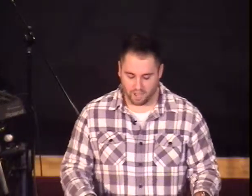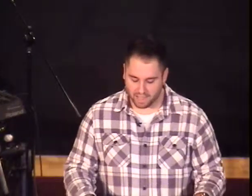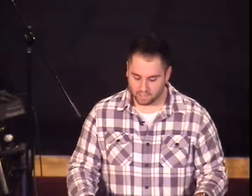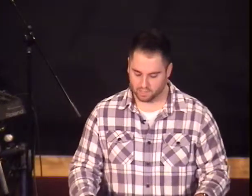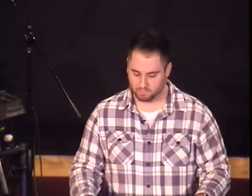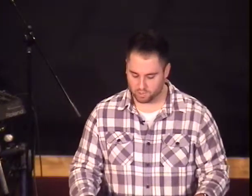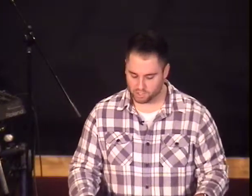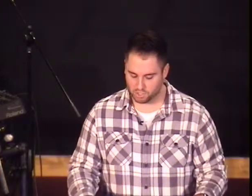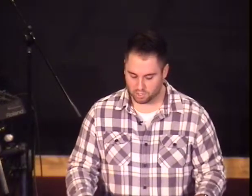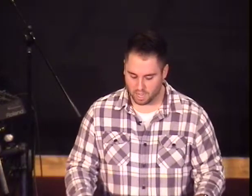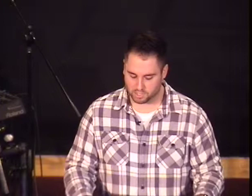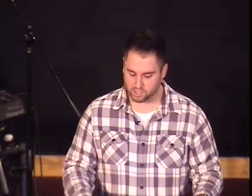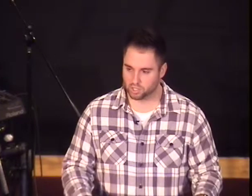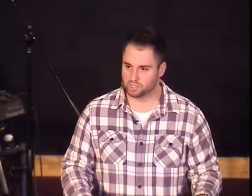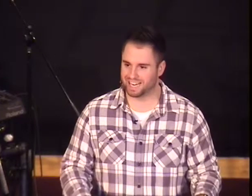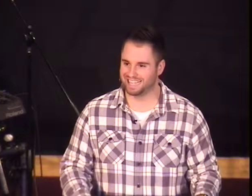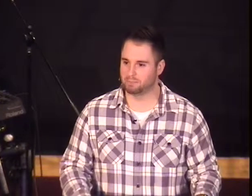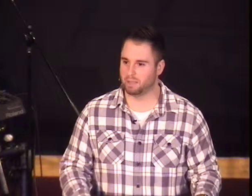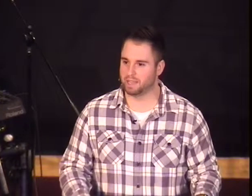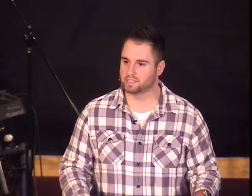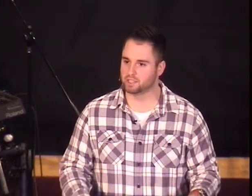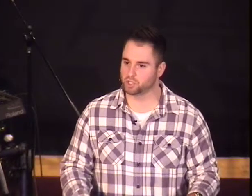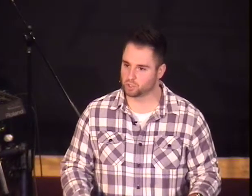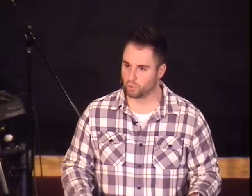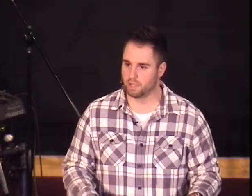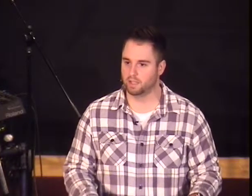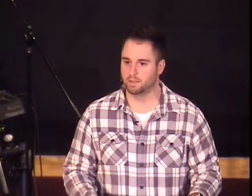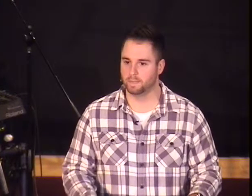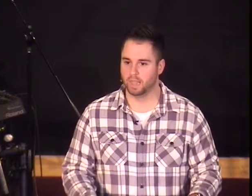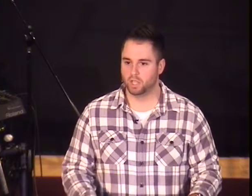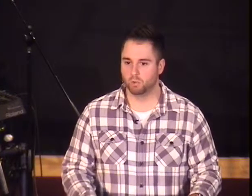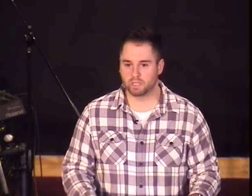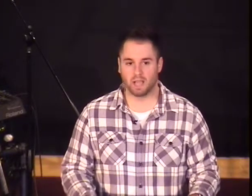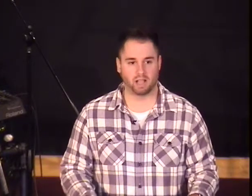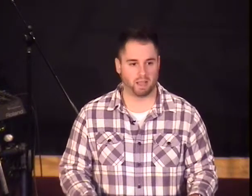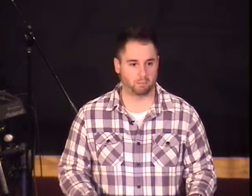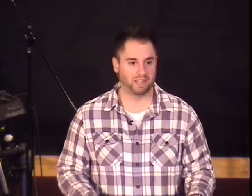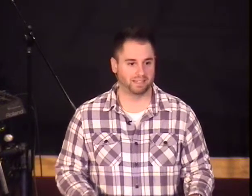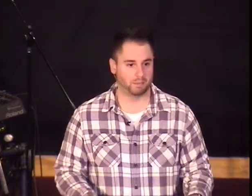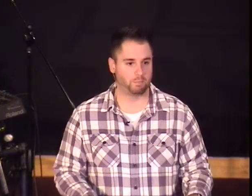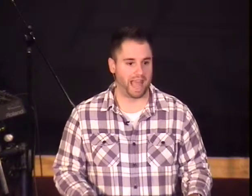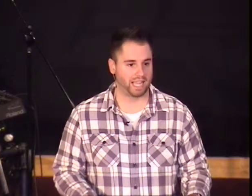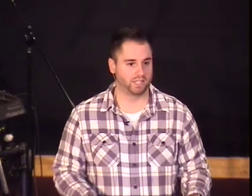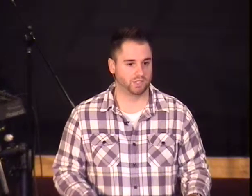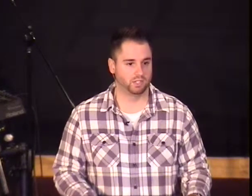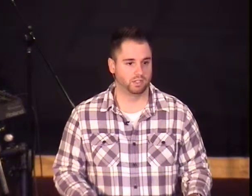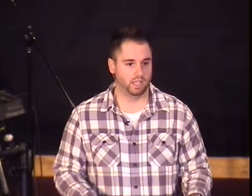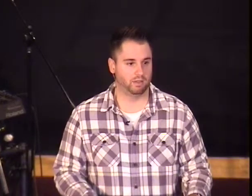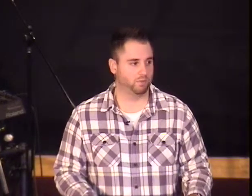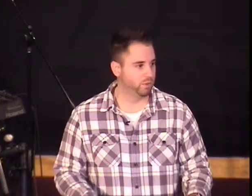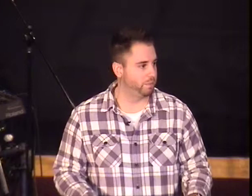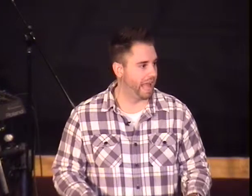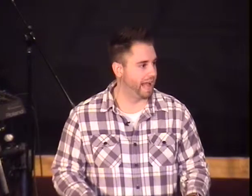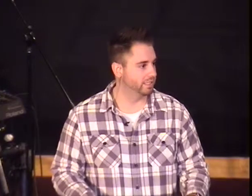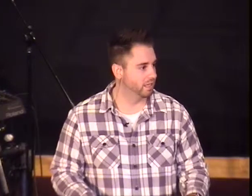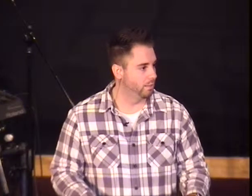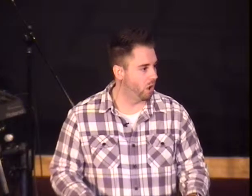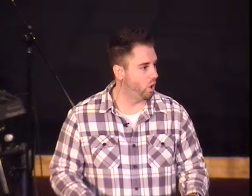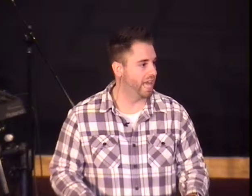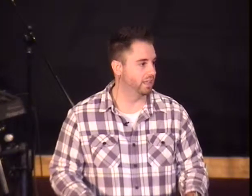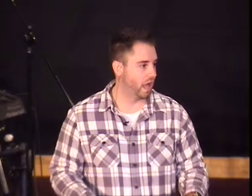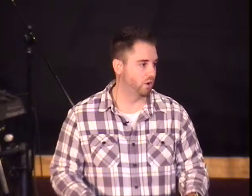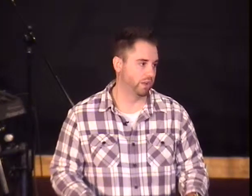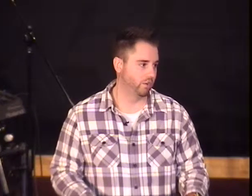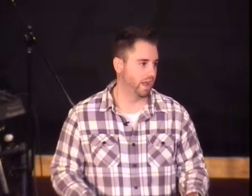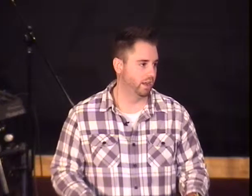I violently persecuted God's church and I did my best to destroy it. You want to talk about bringing some baggage in from your past.